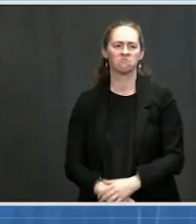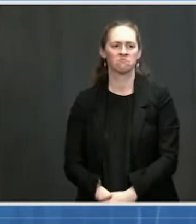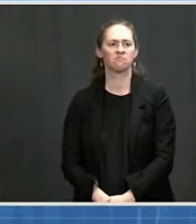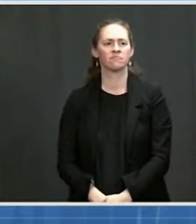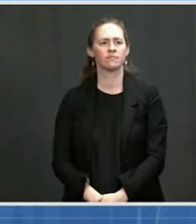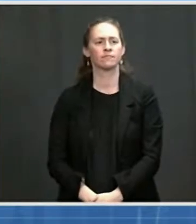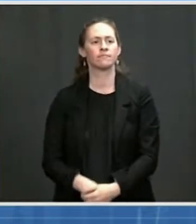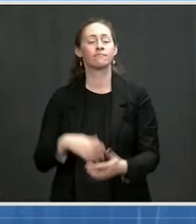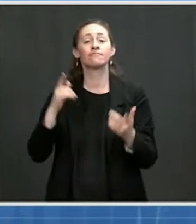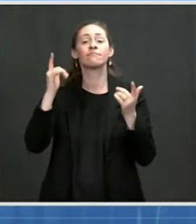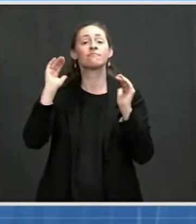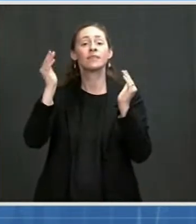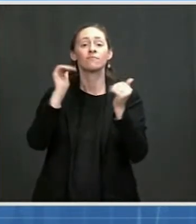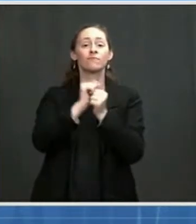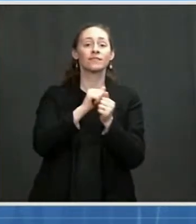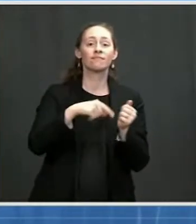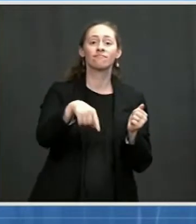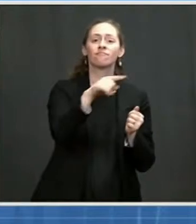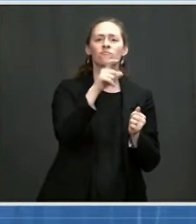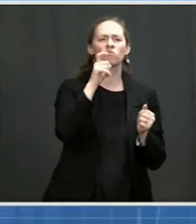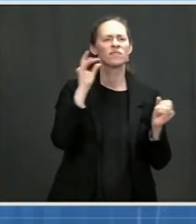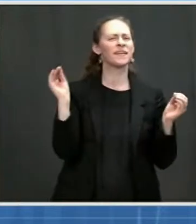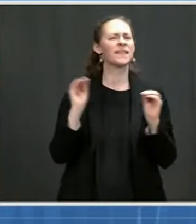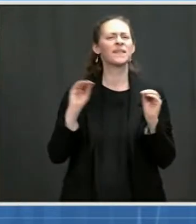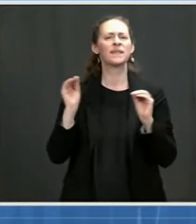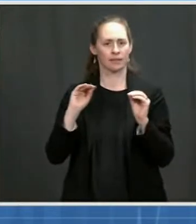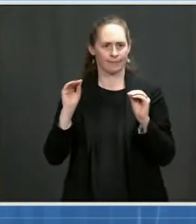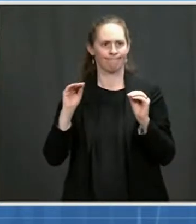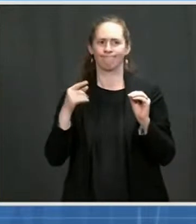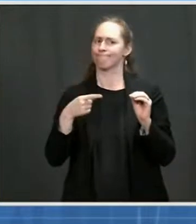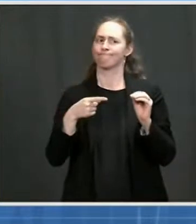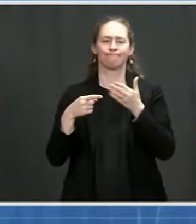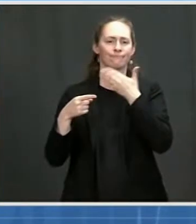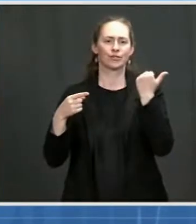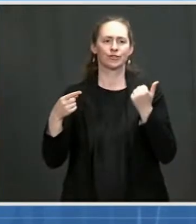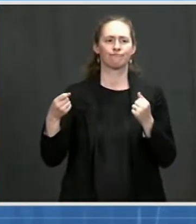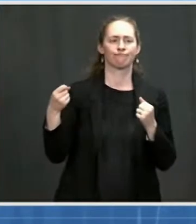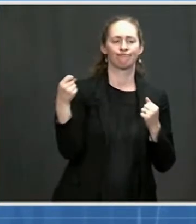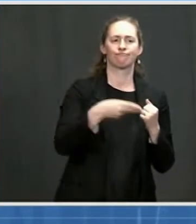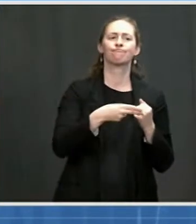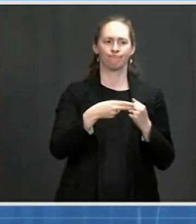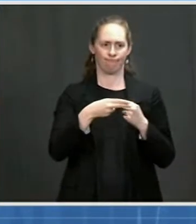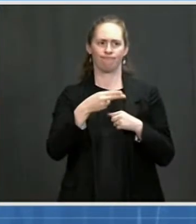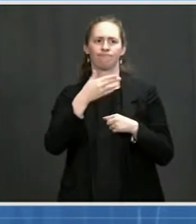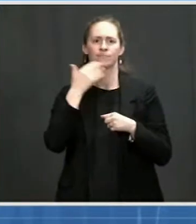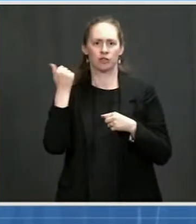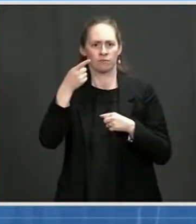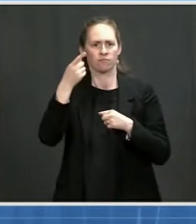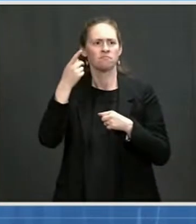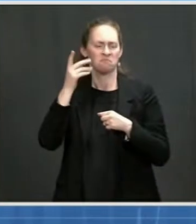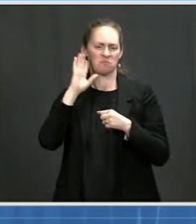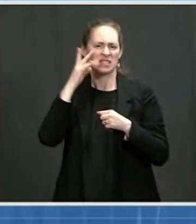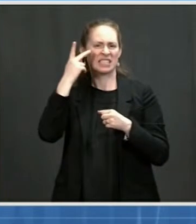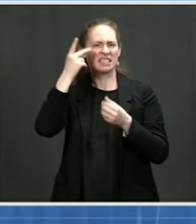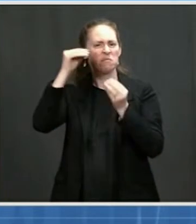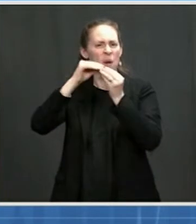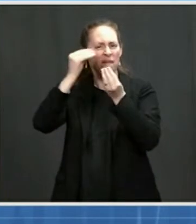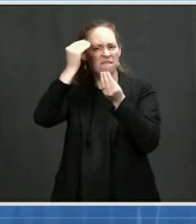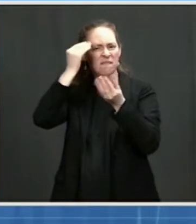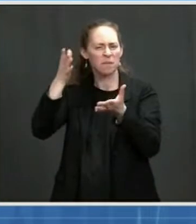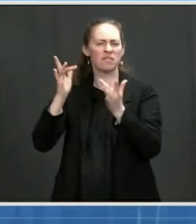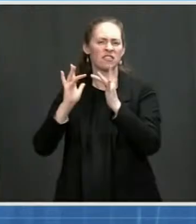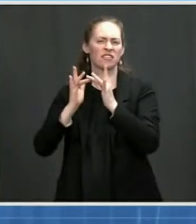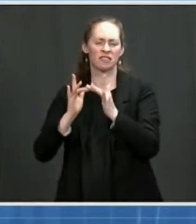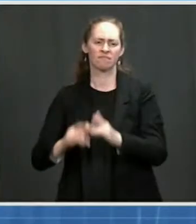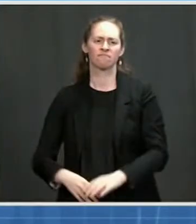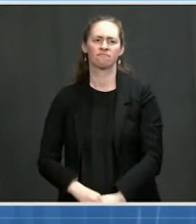will immediately be on the treatment guidelines panel. Next slide. I just want to also introduce you to something that we